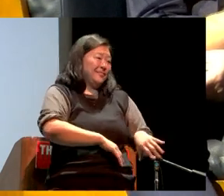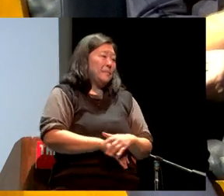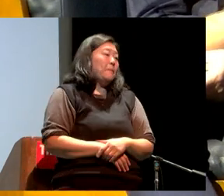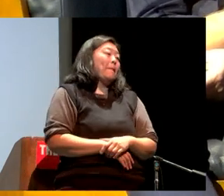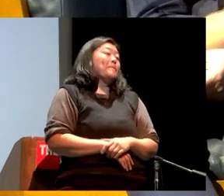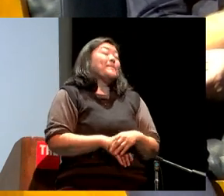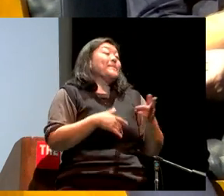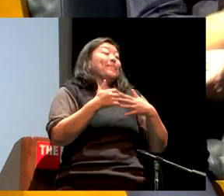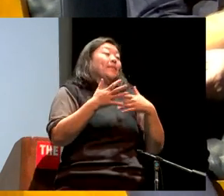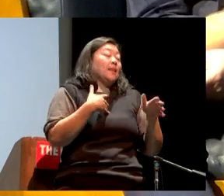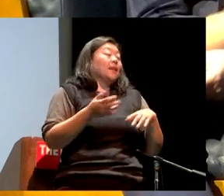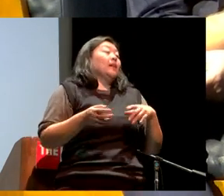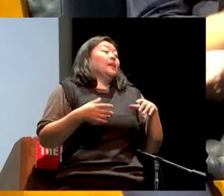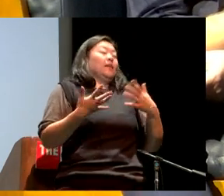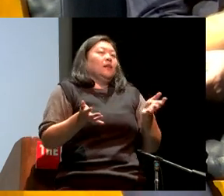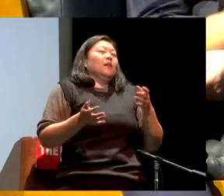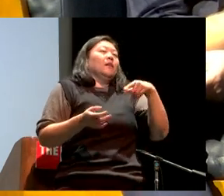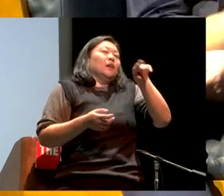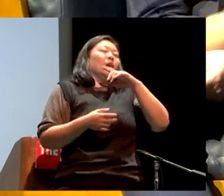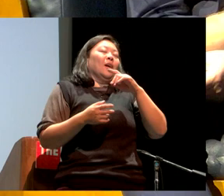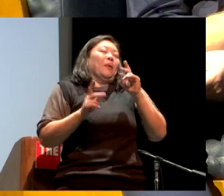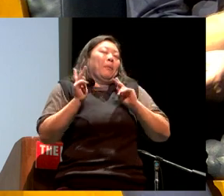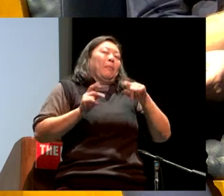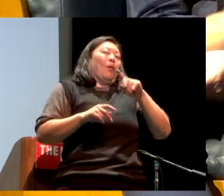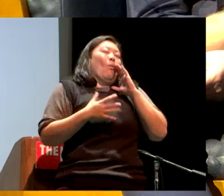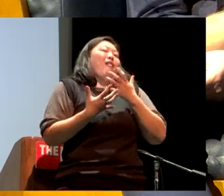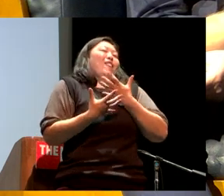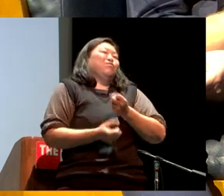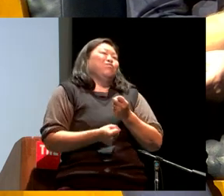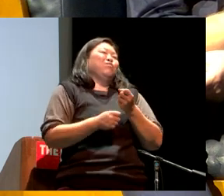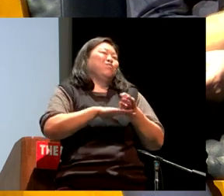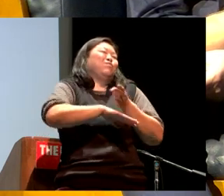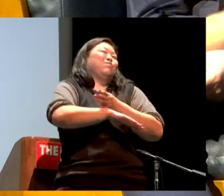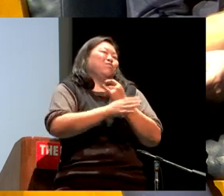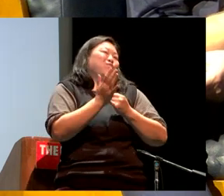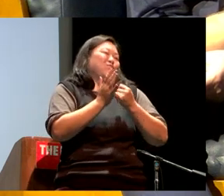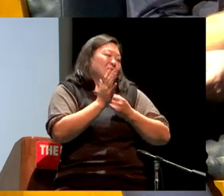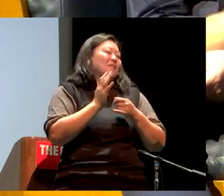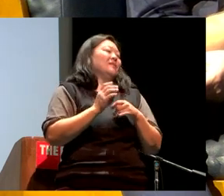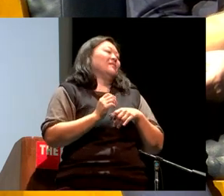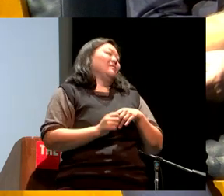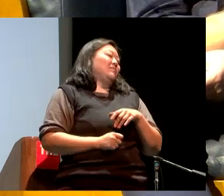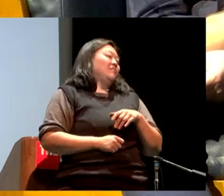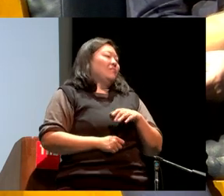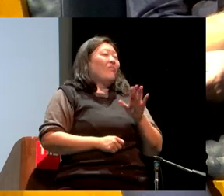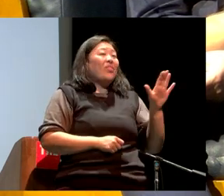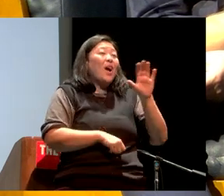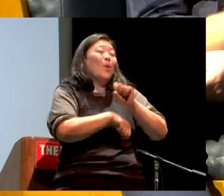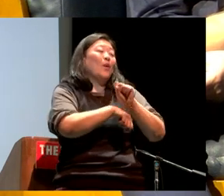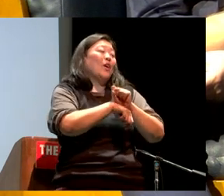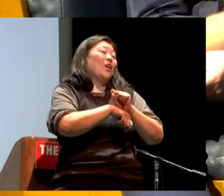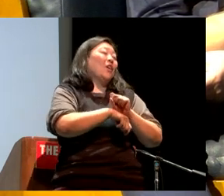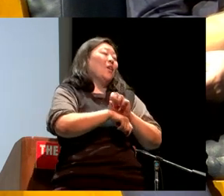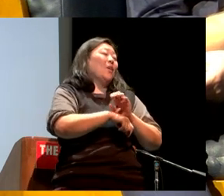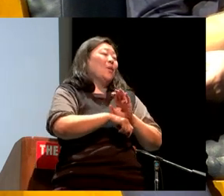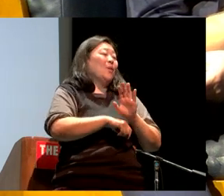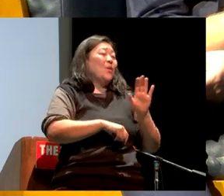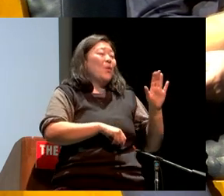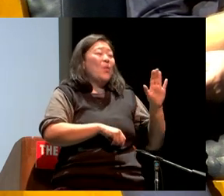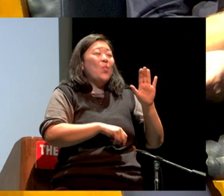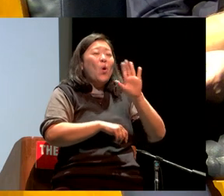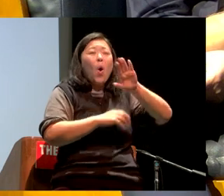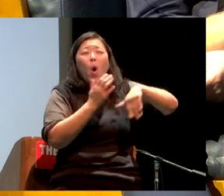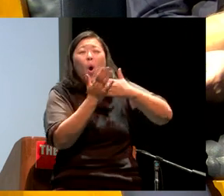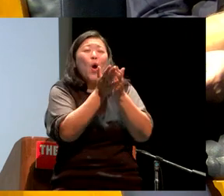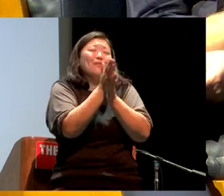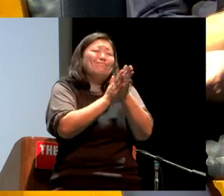very confident in what they are and what they believe in, and especially understand that if you all these passion you were treated at as a geek